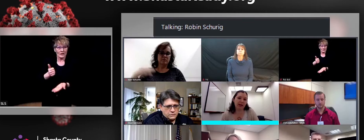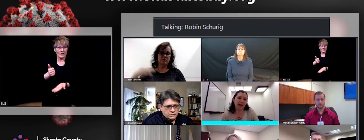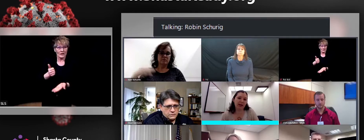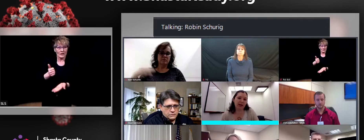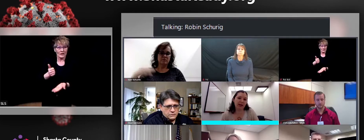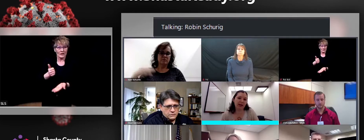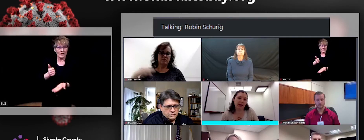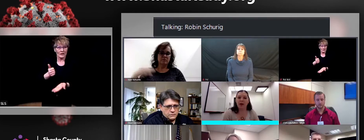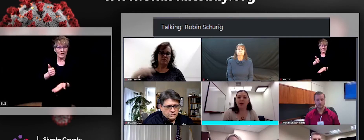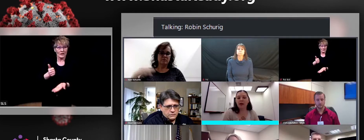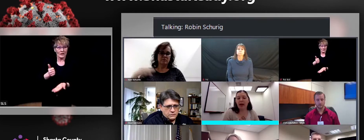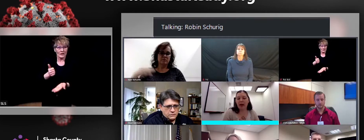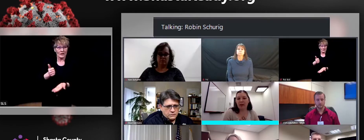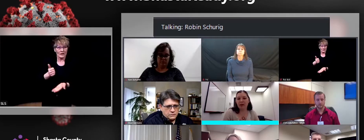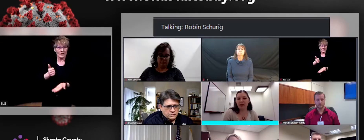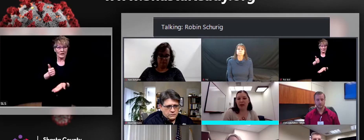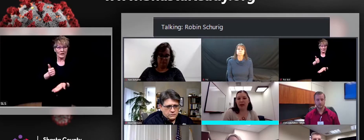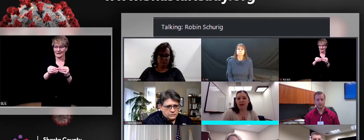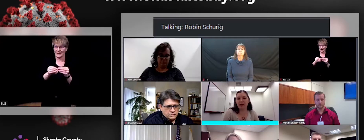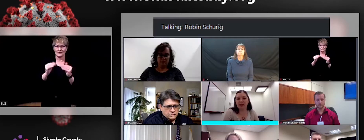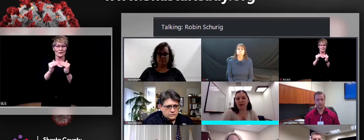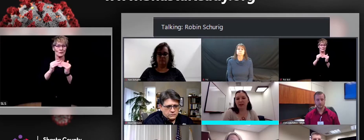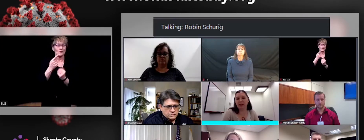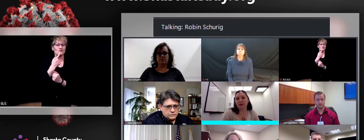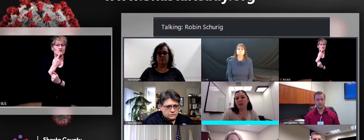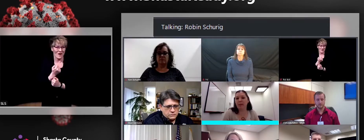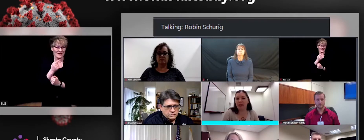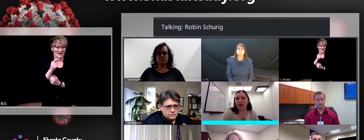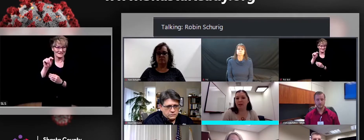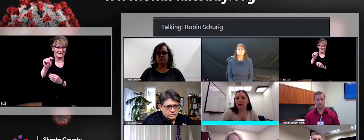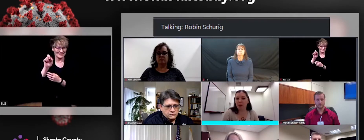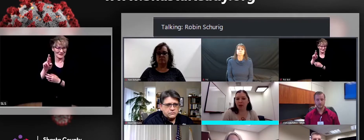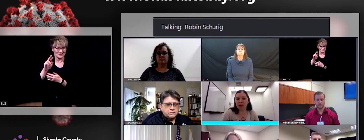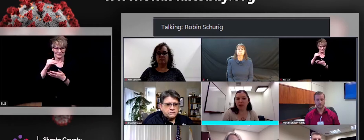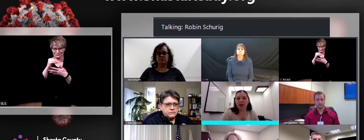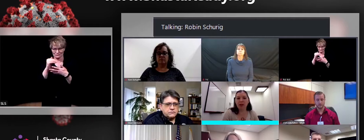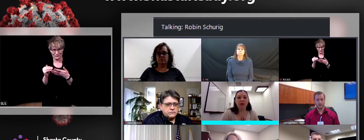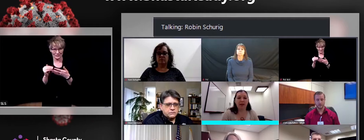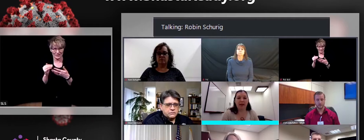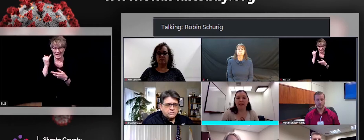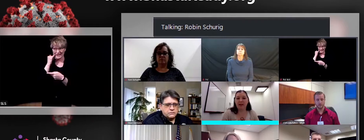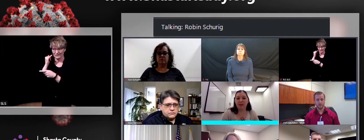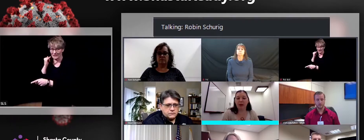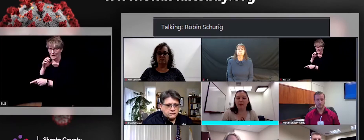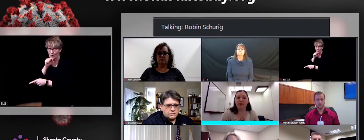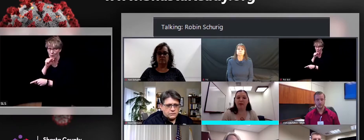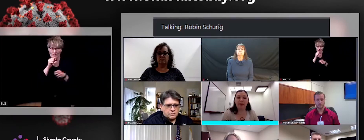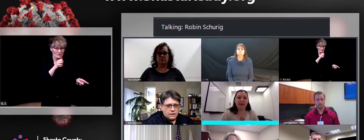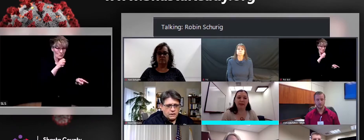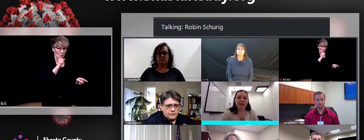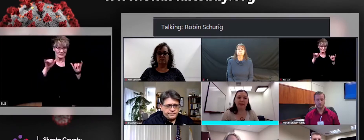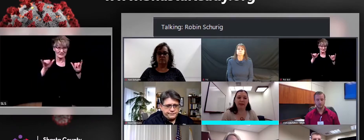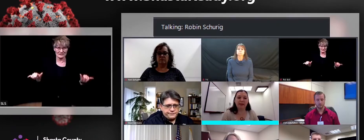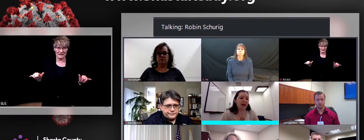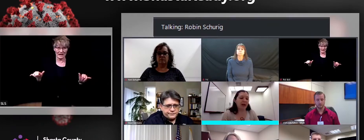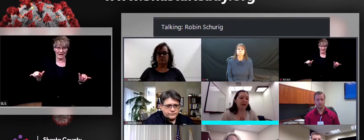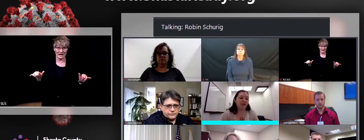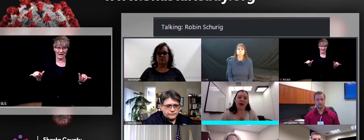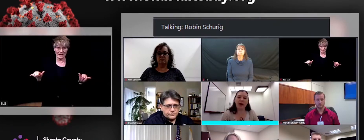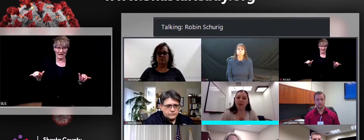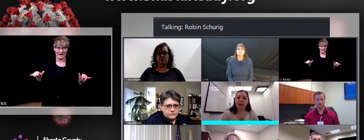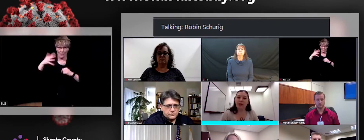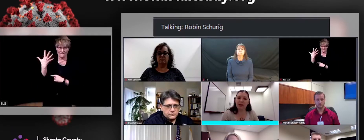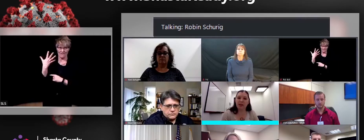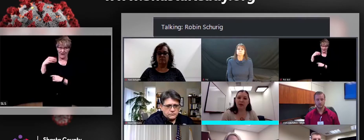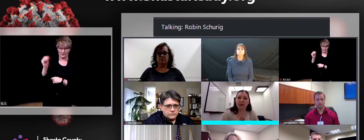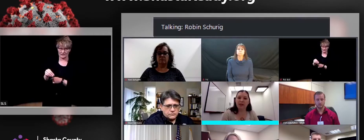criteria continue. So if our equity metric and our test positivity remain in the orange, so that's anything below 5%, and